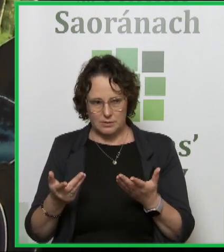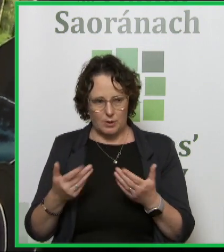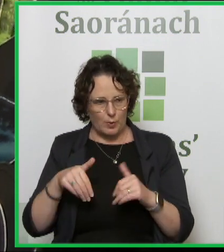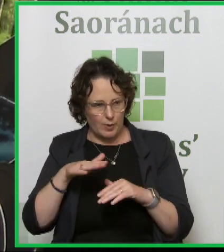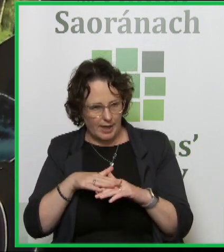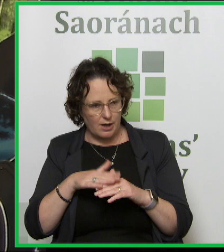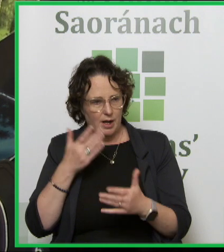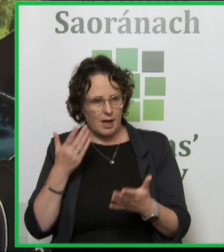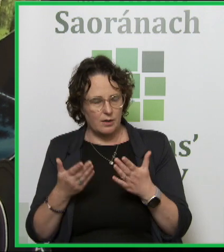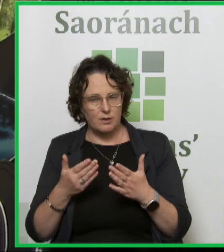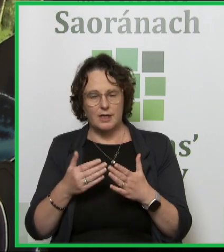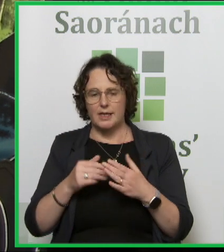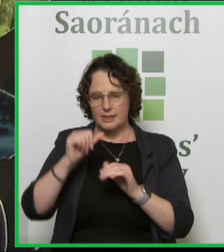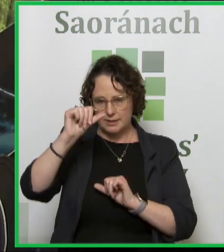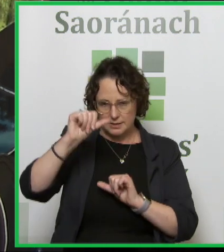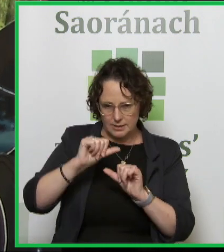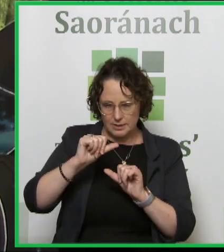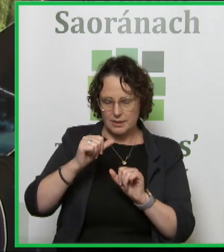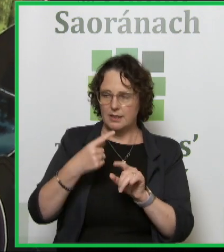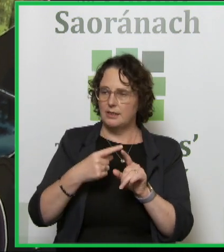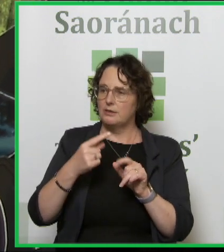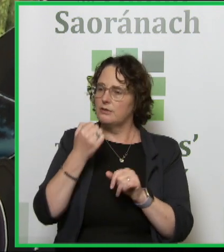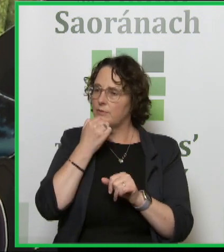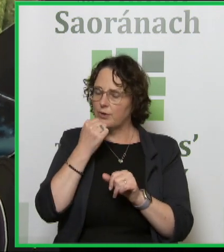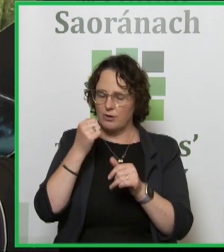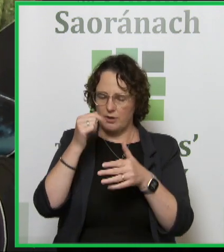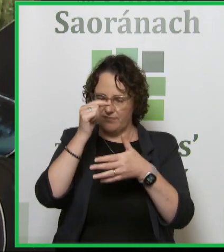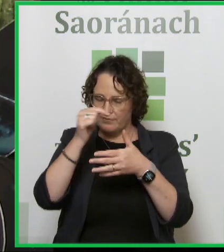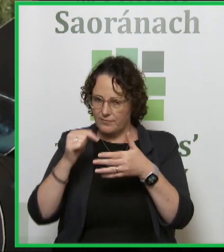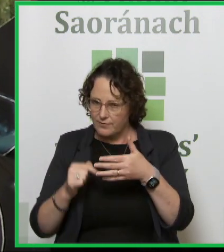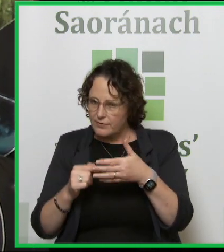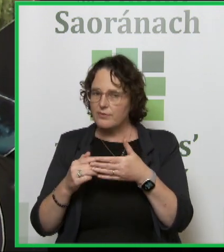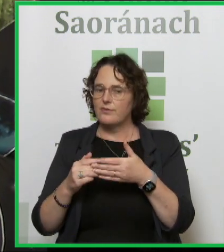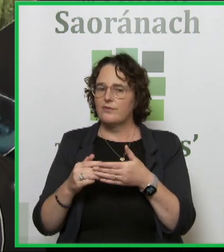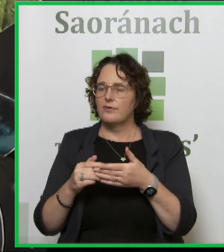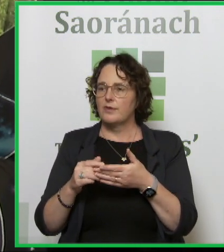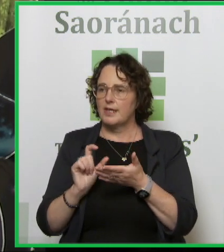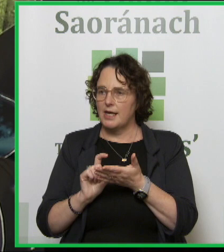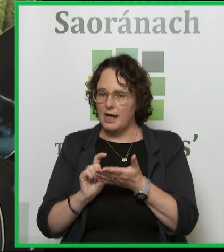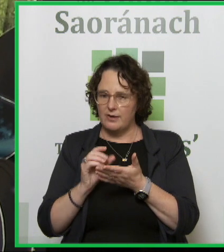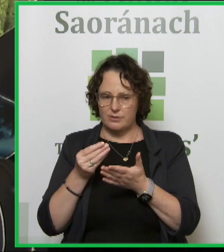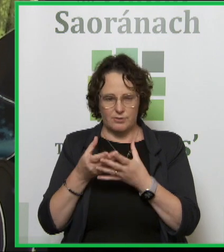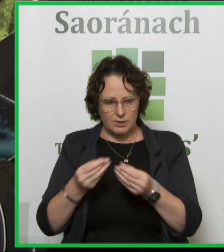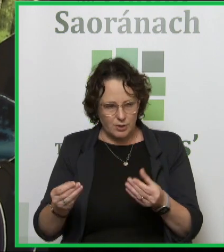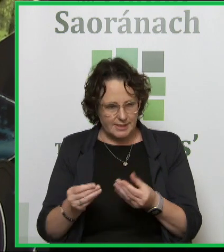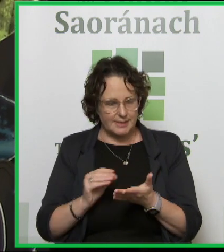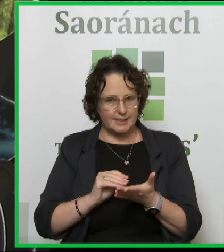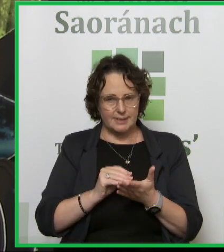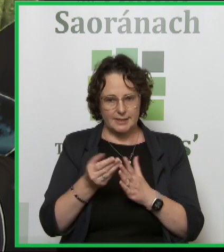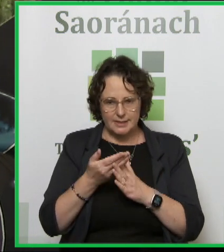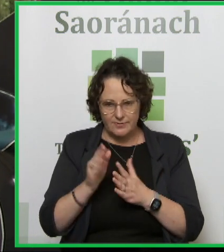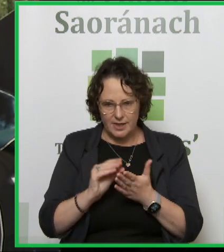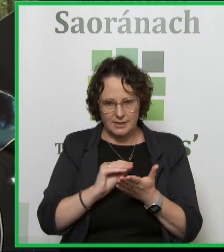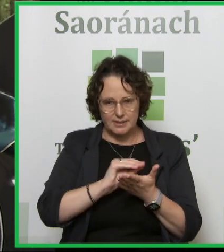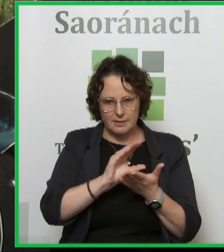of items, measurable, resources allocated, people accountable. So all of that laid out